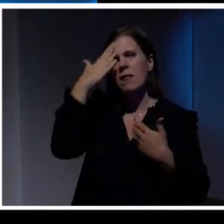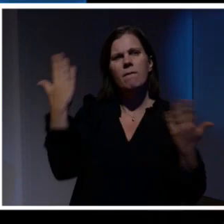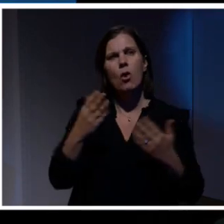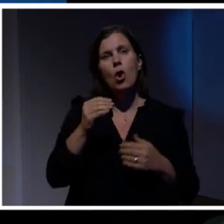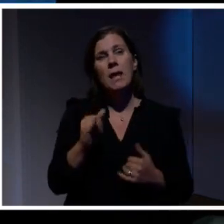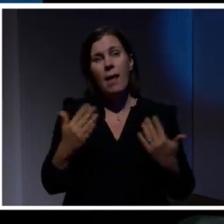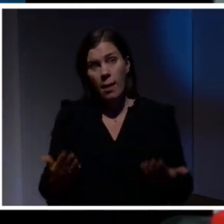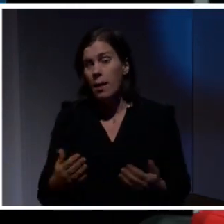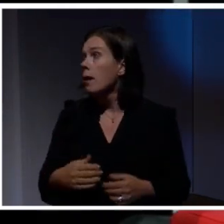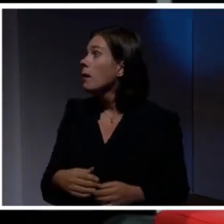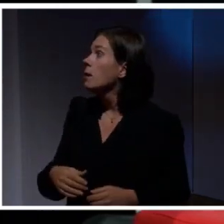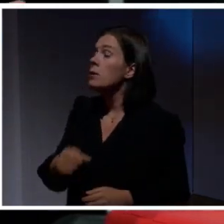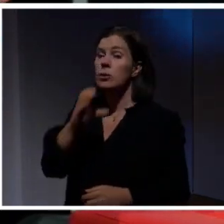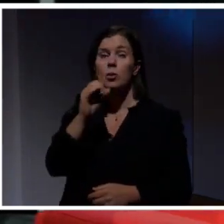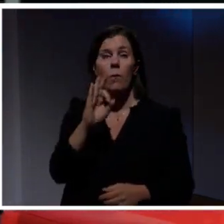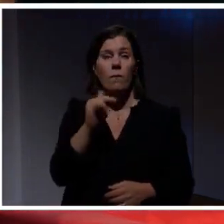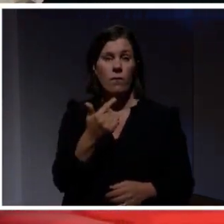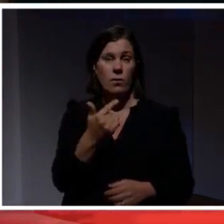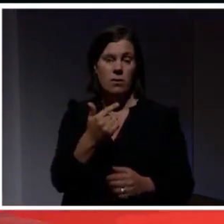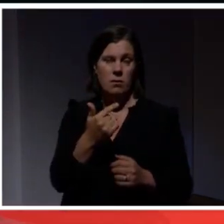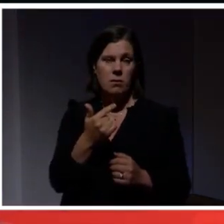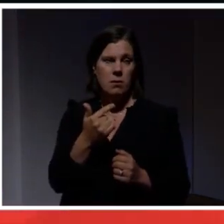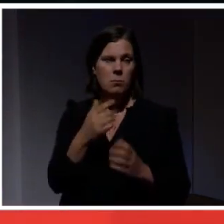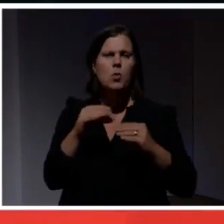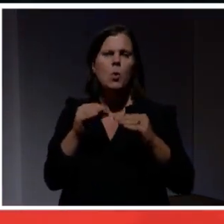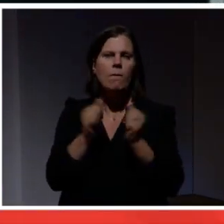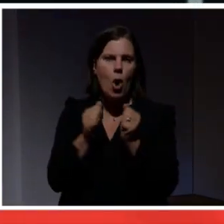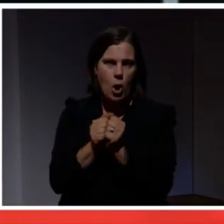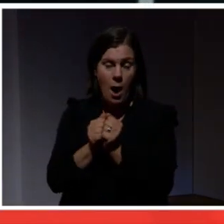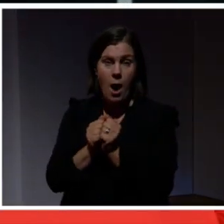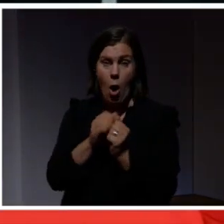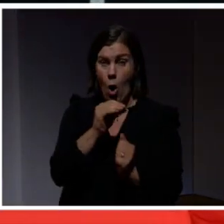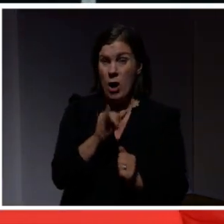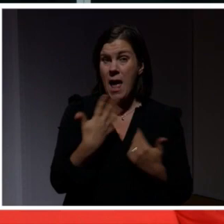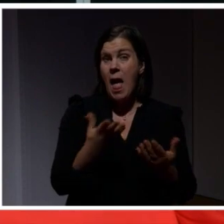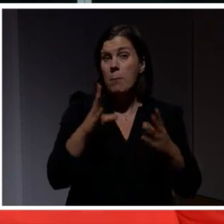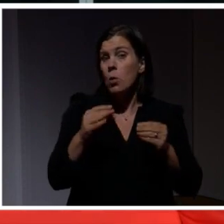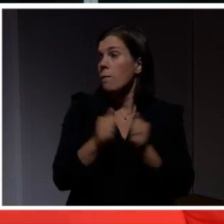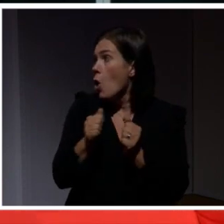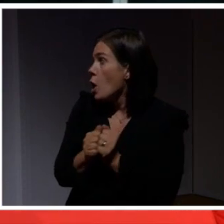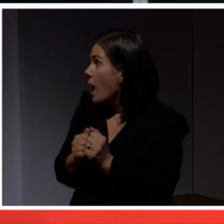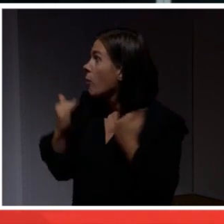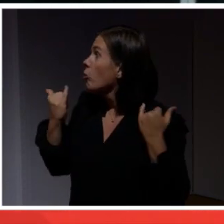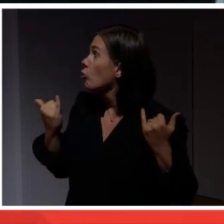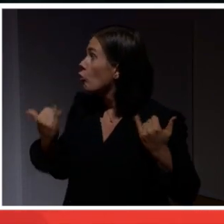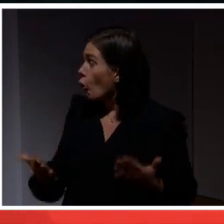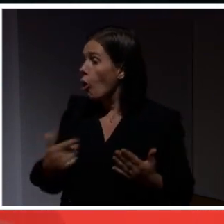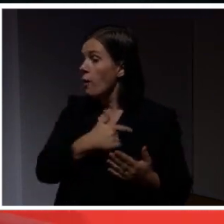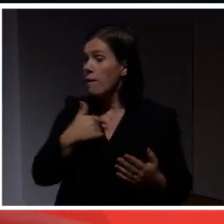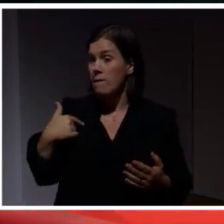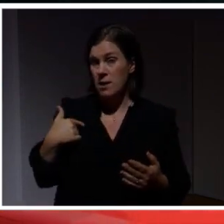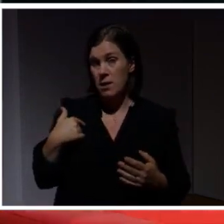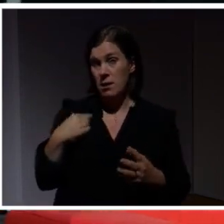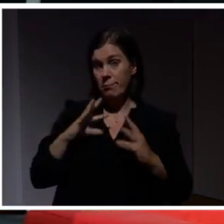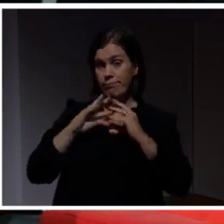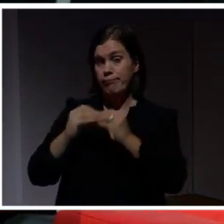we all know software, right? And AI is software. And when we create